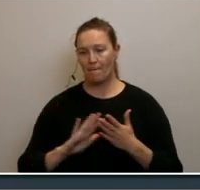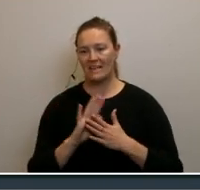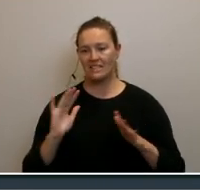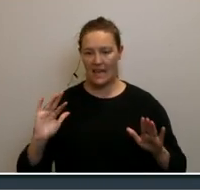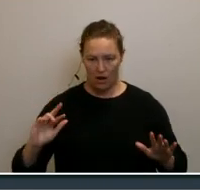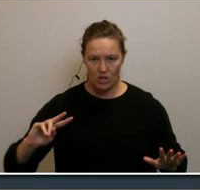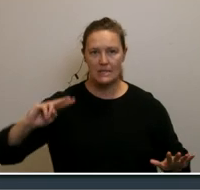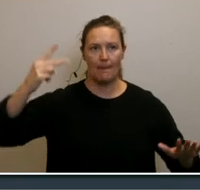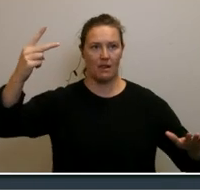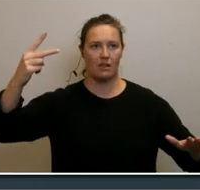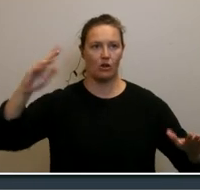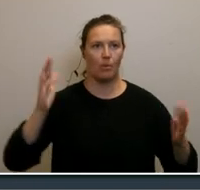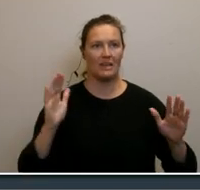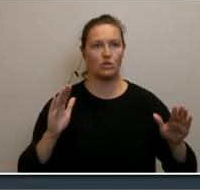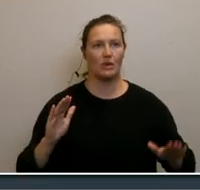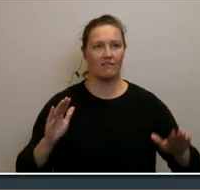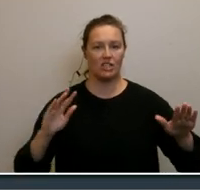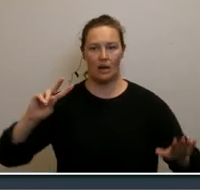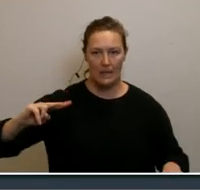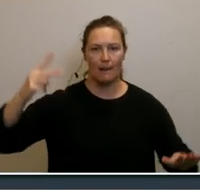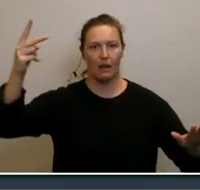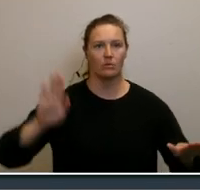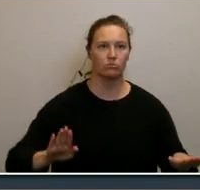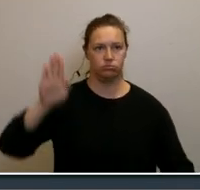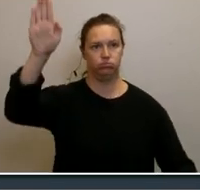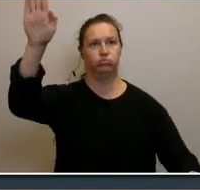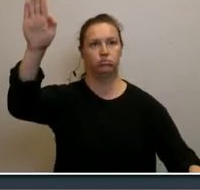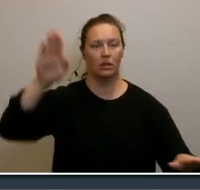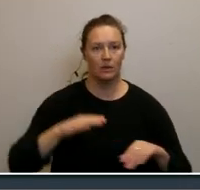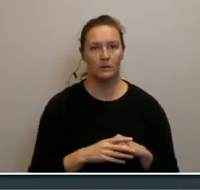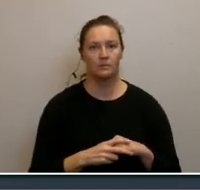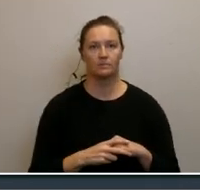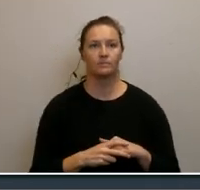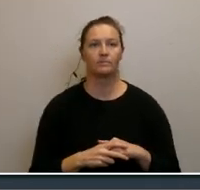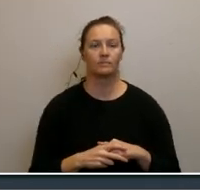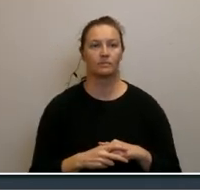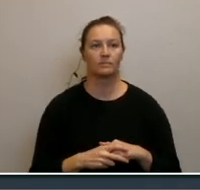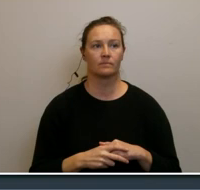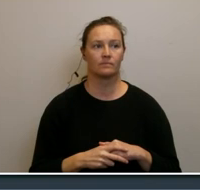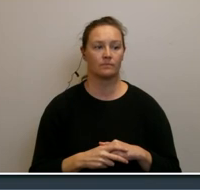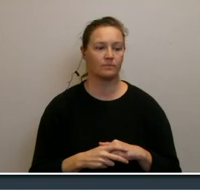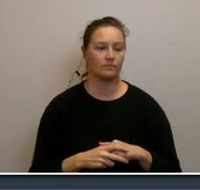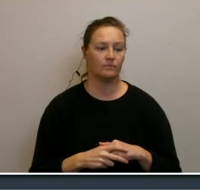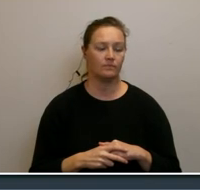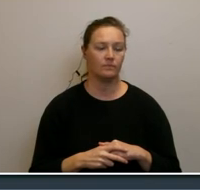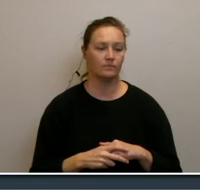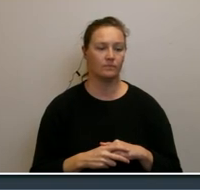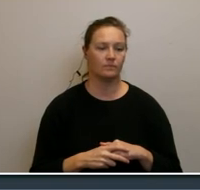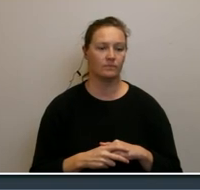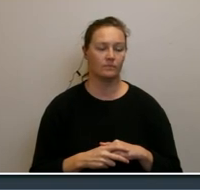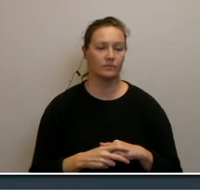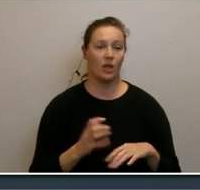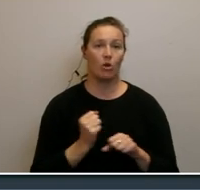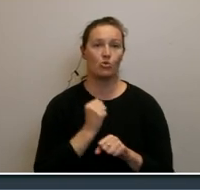prices in real terms, and then add inflation. And the